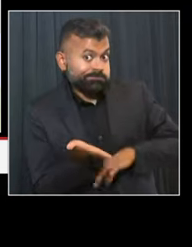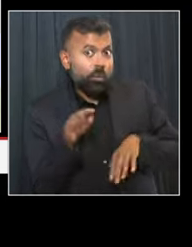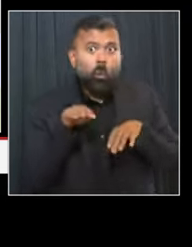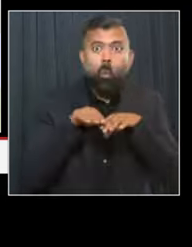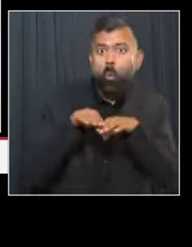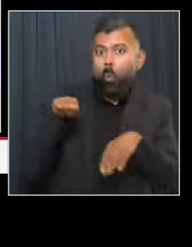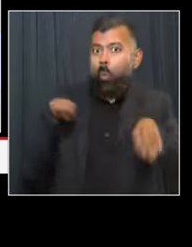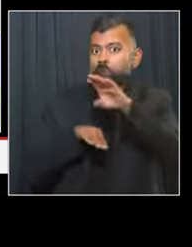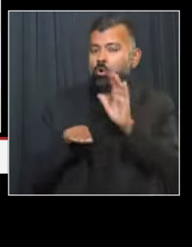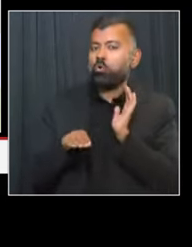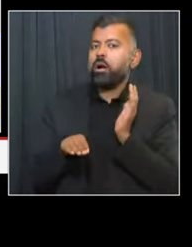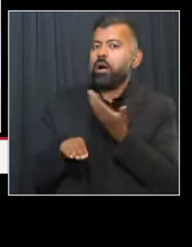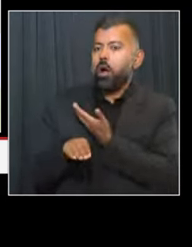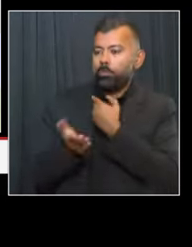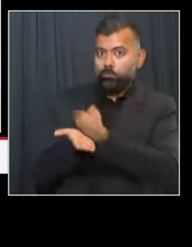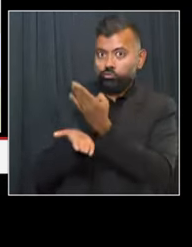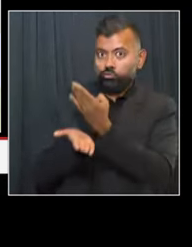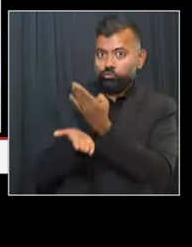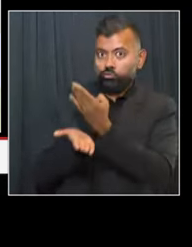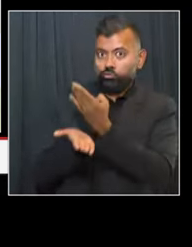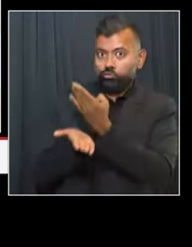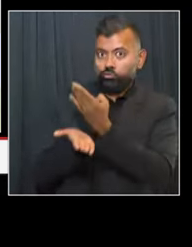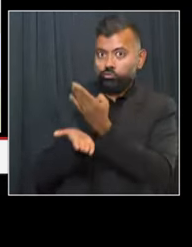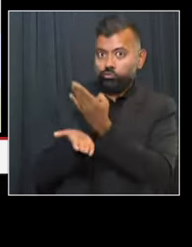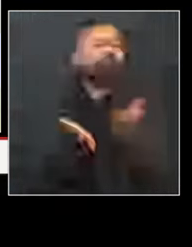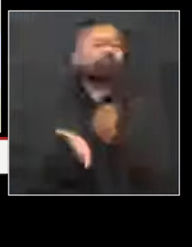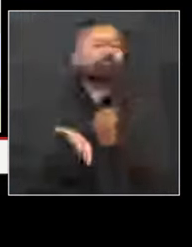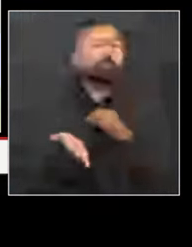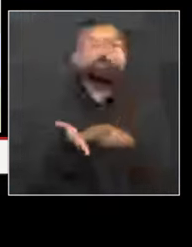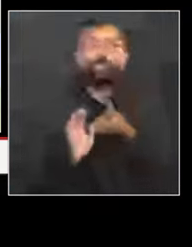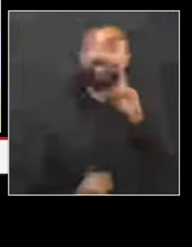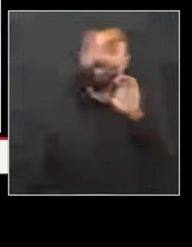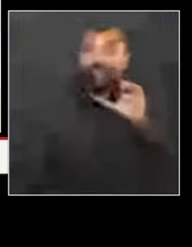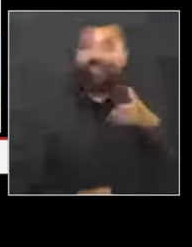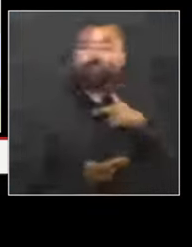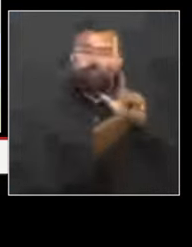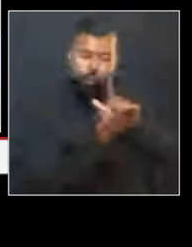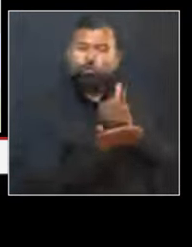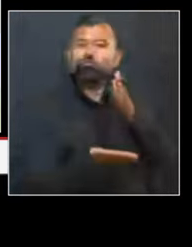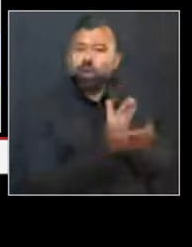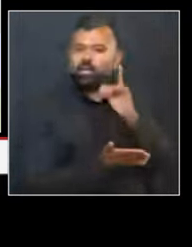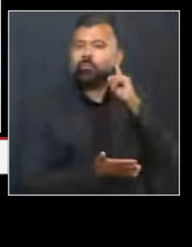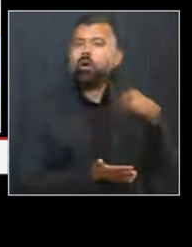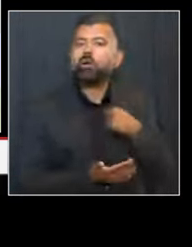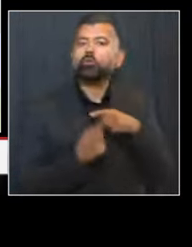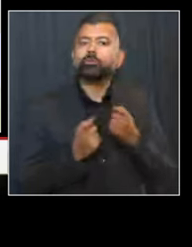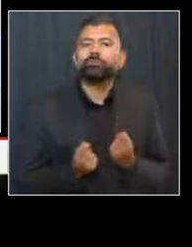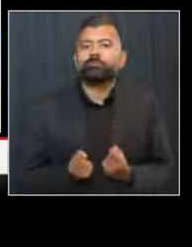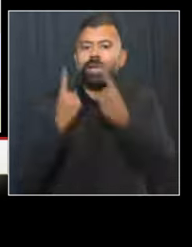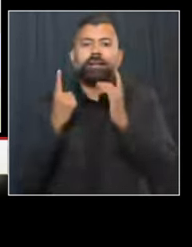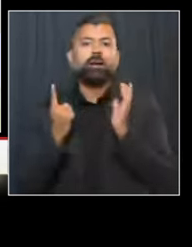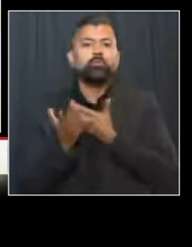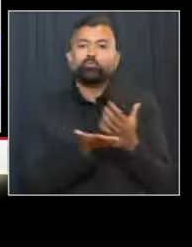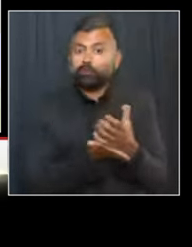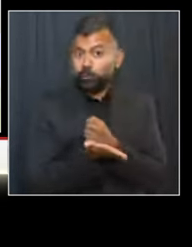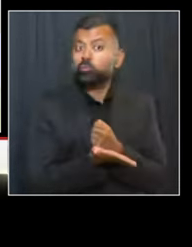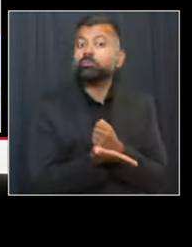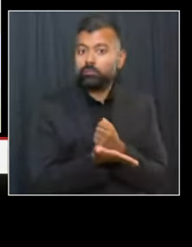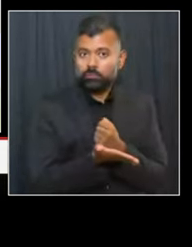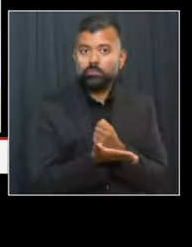beyond 6%, the district has the legal authority to spend that revenue. So we examined each of these dedicated